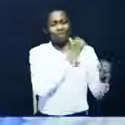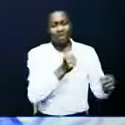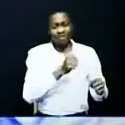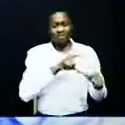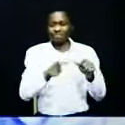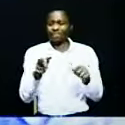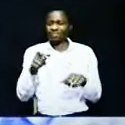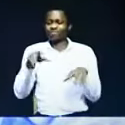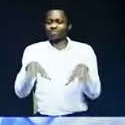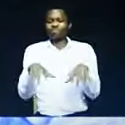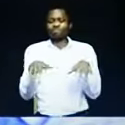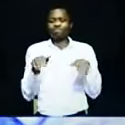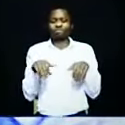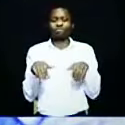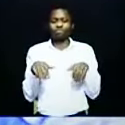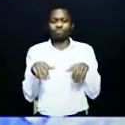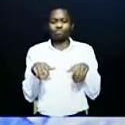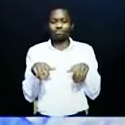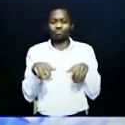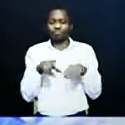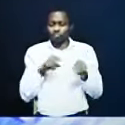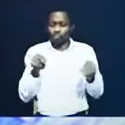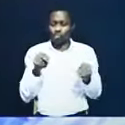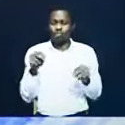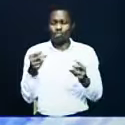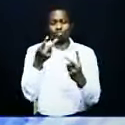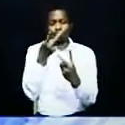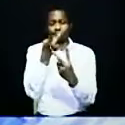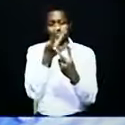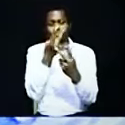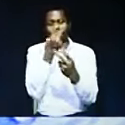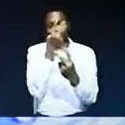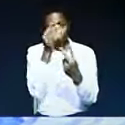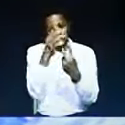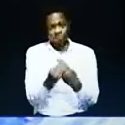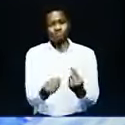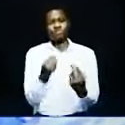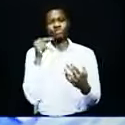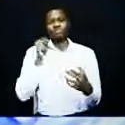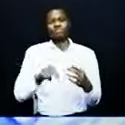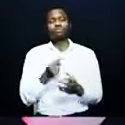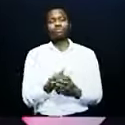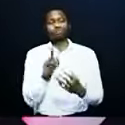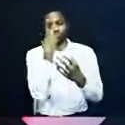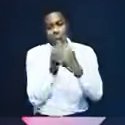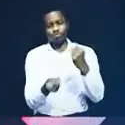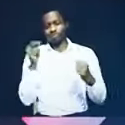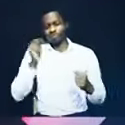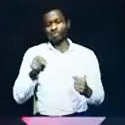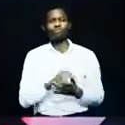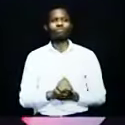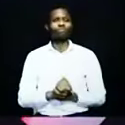evil. We need to combine combine both.